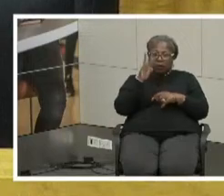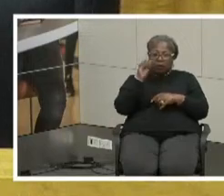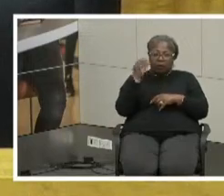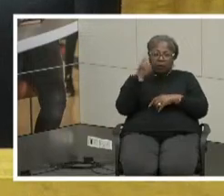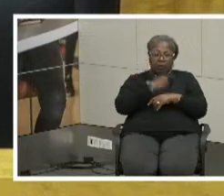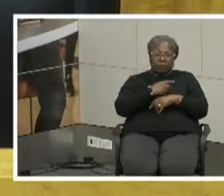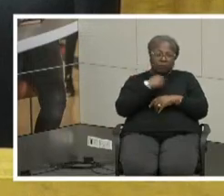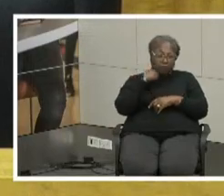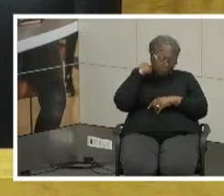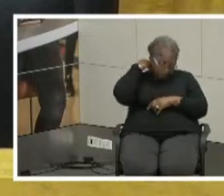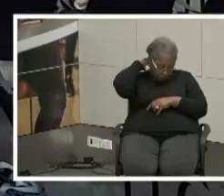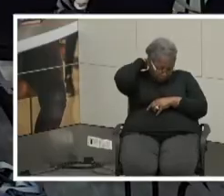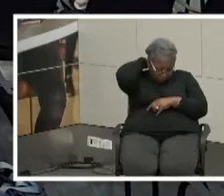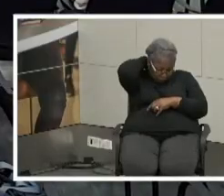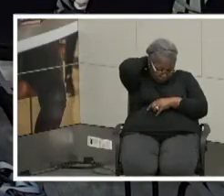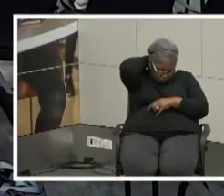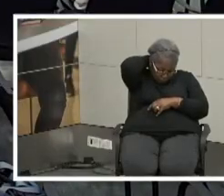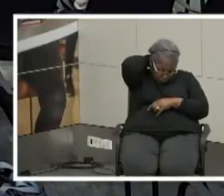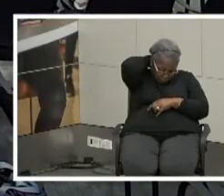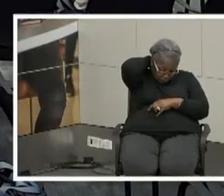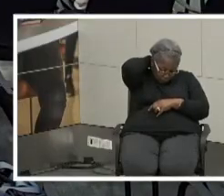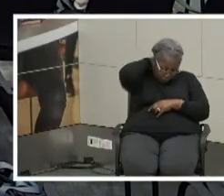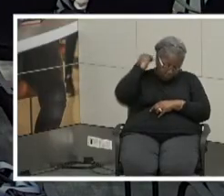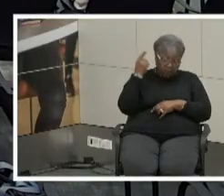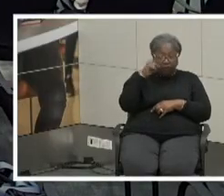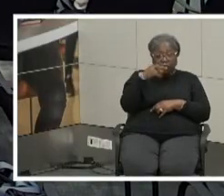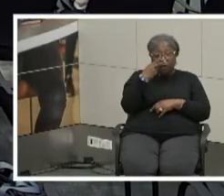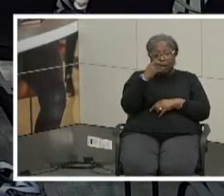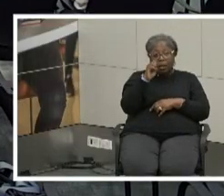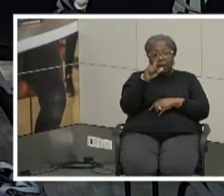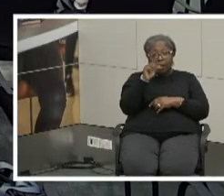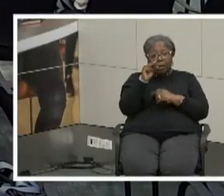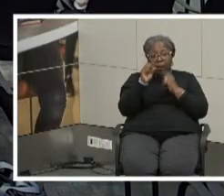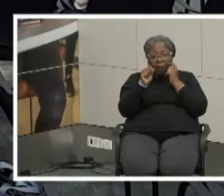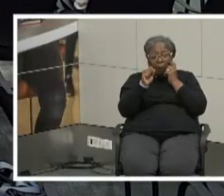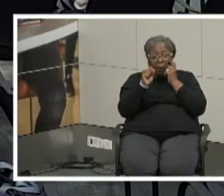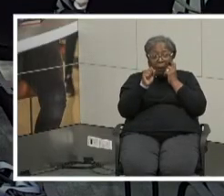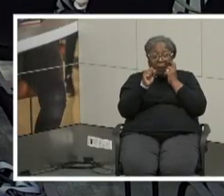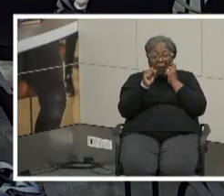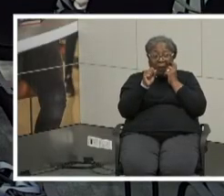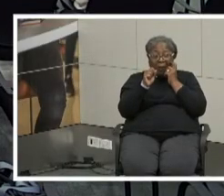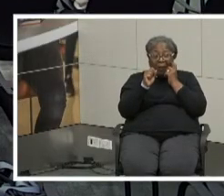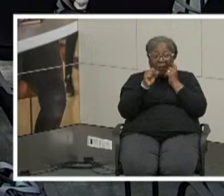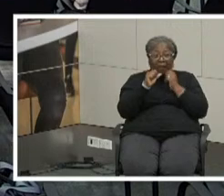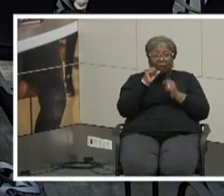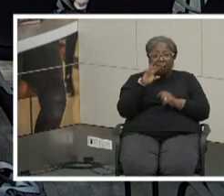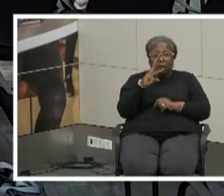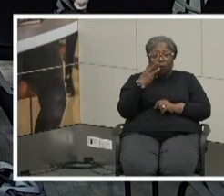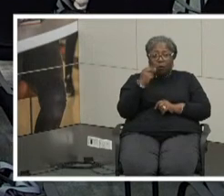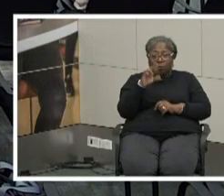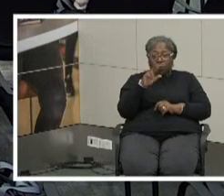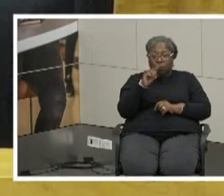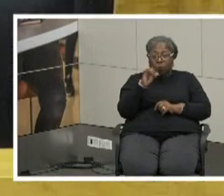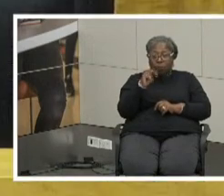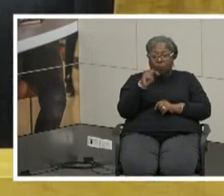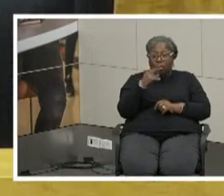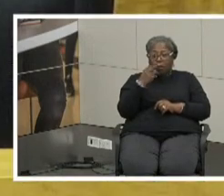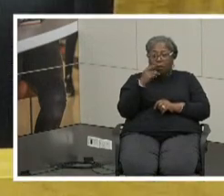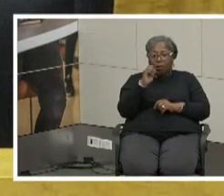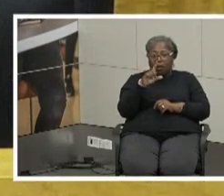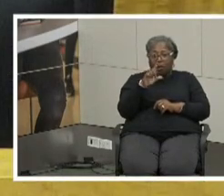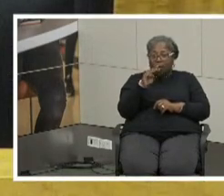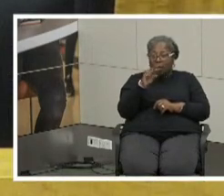days uh is it for H the motion sorry I'm sorry Helms not not Wharton let's do it over this is